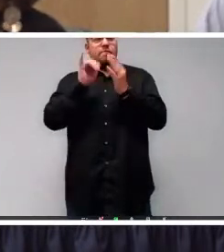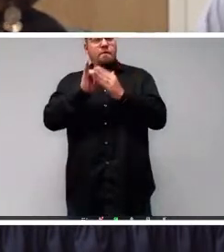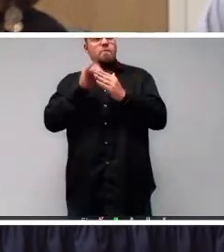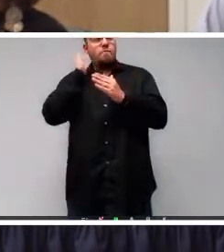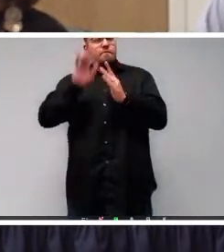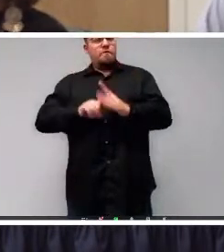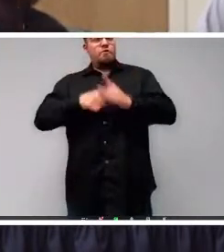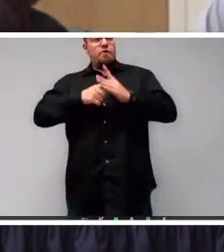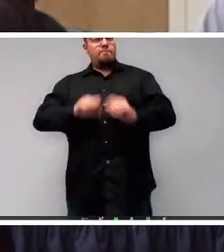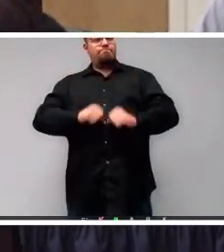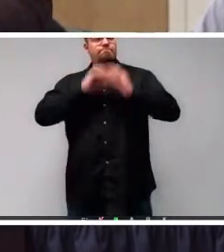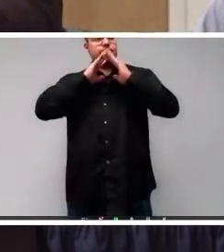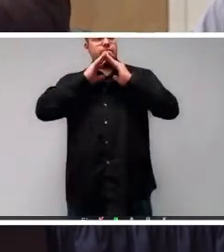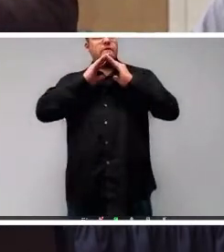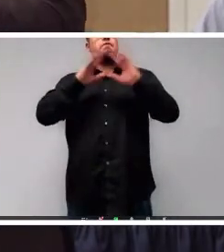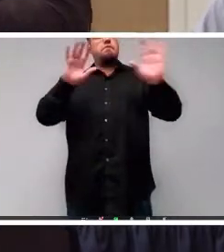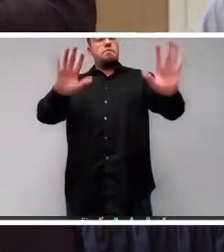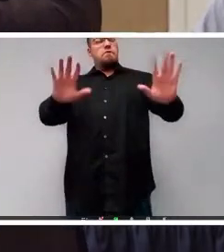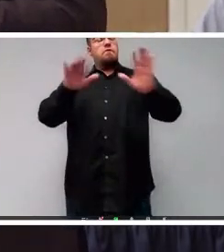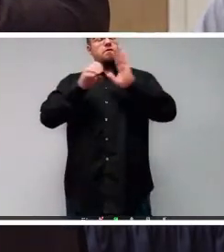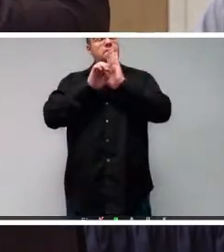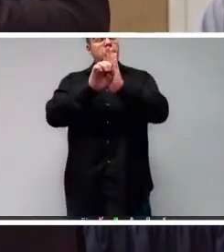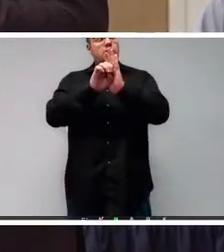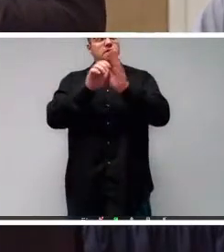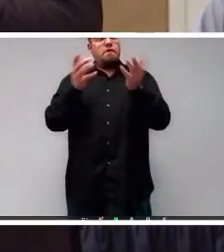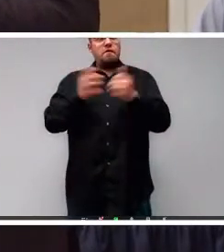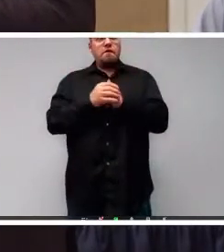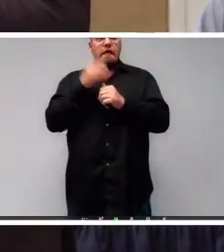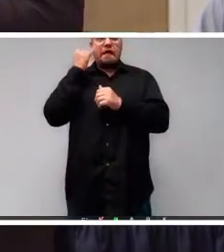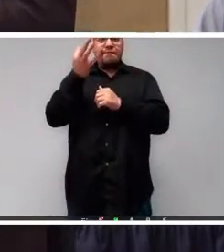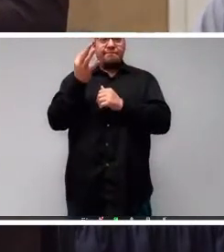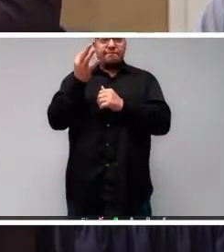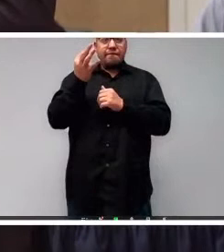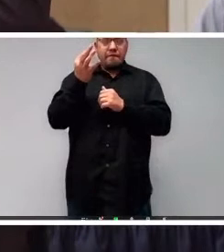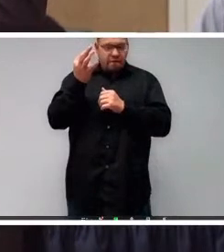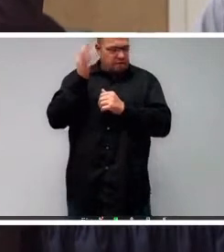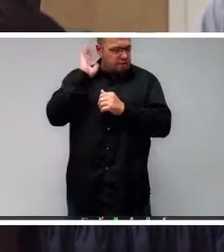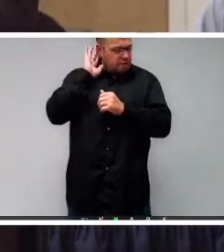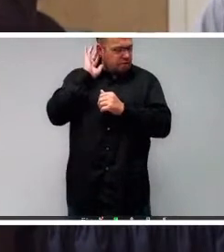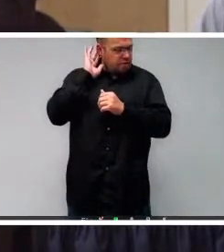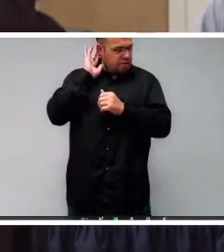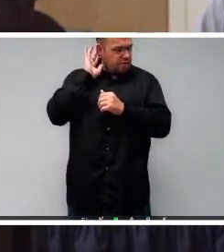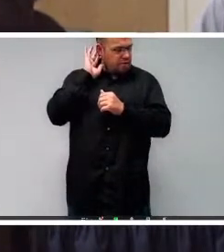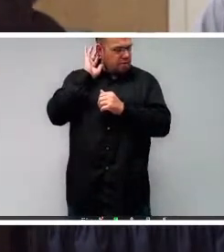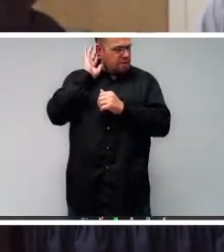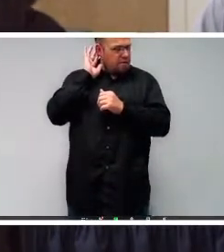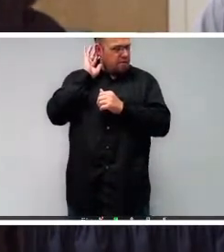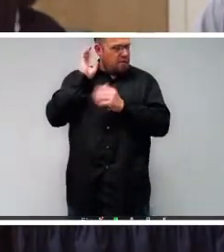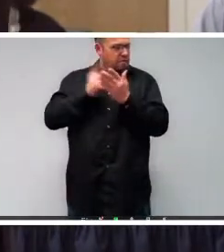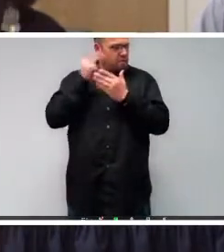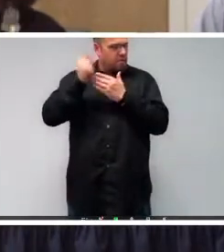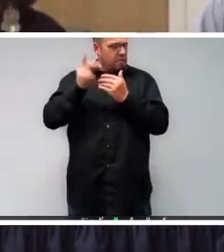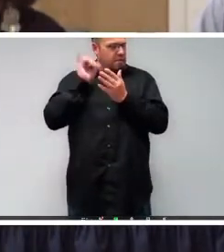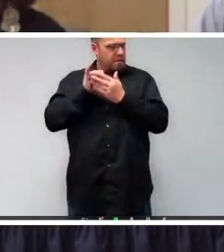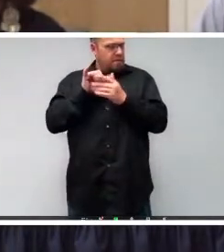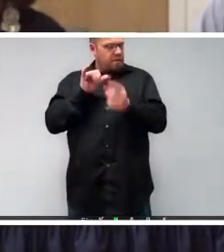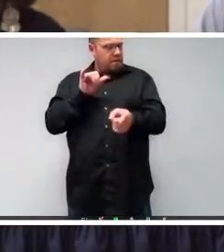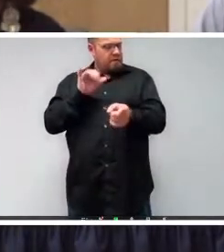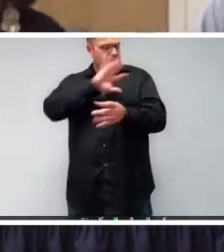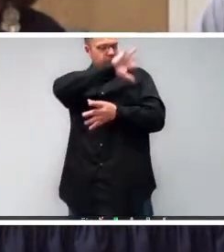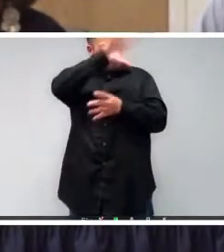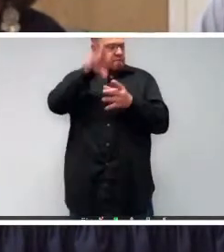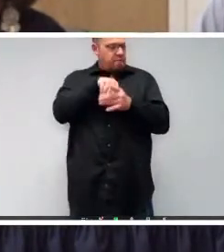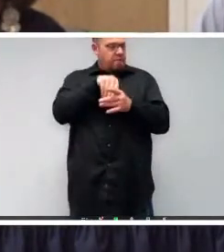So for instance, if there's two programs and that encompassed